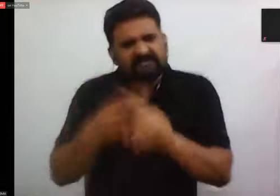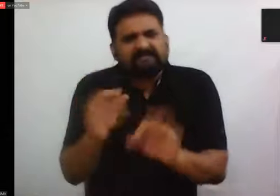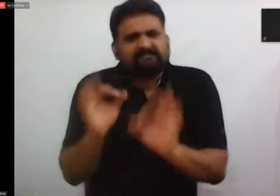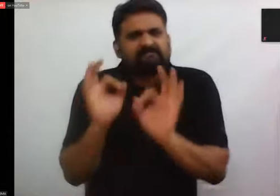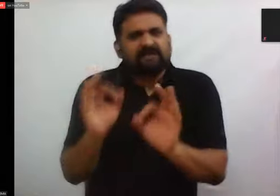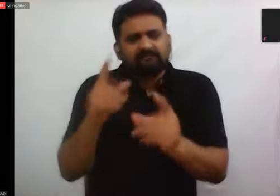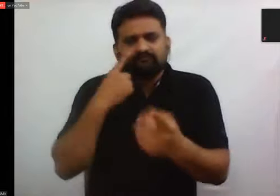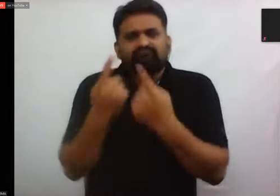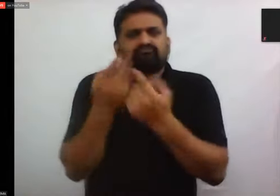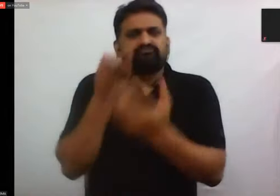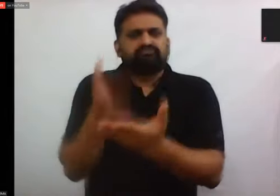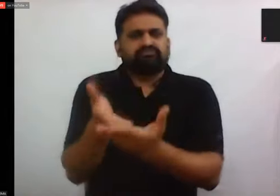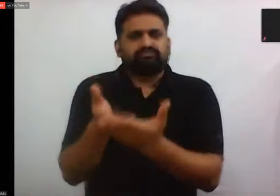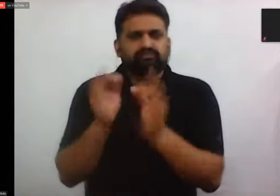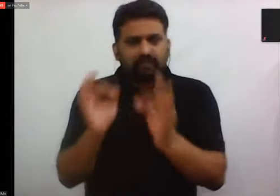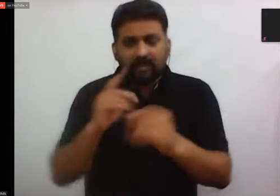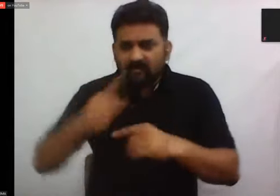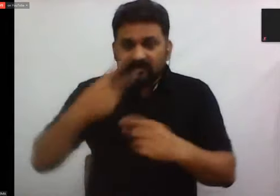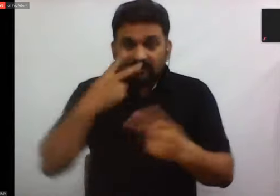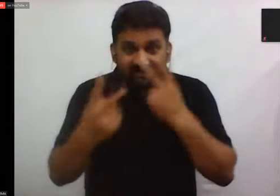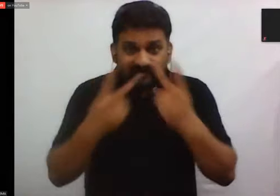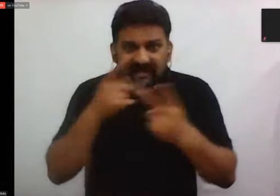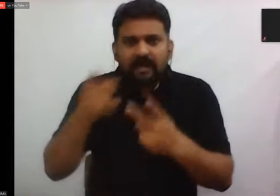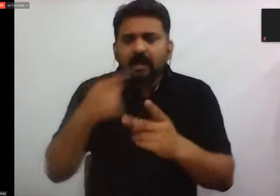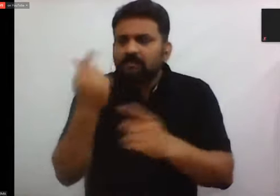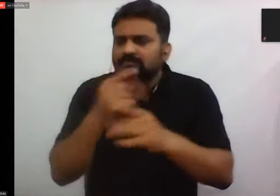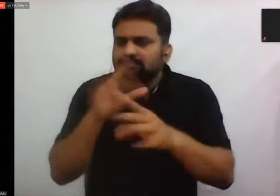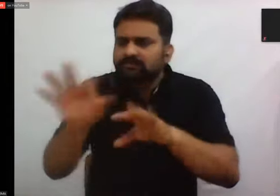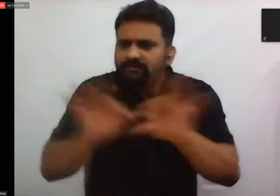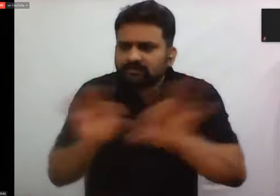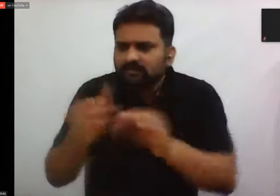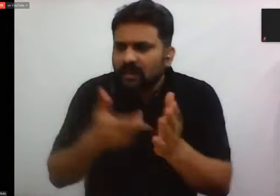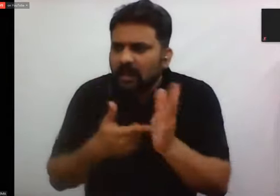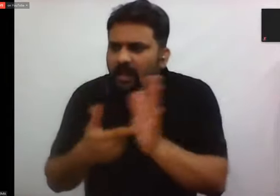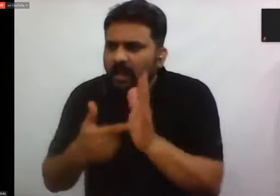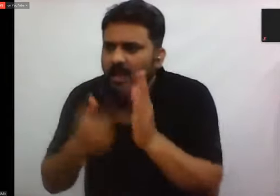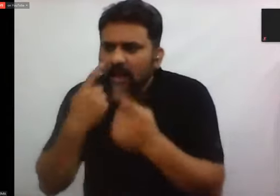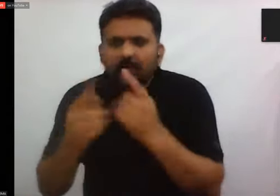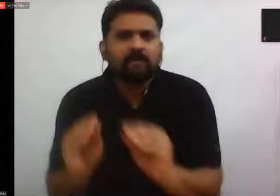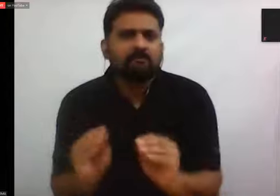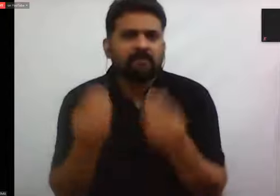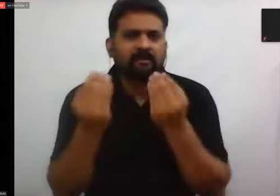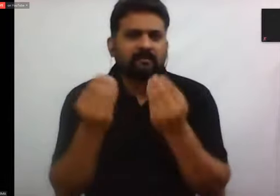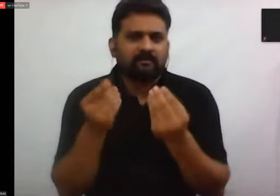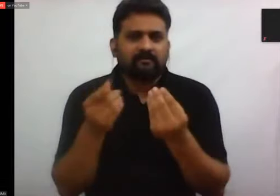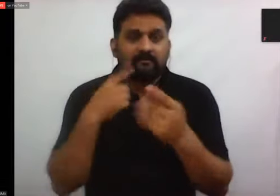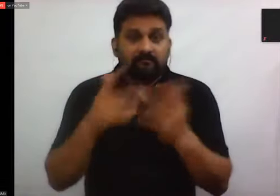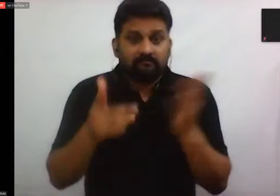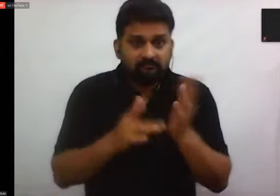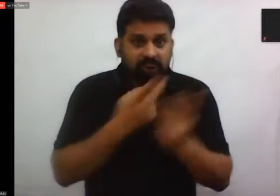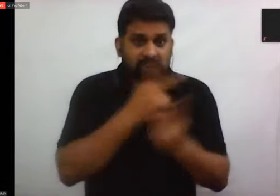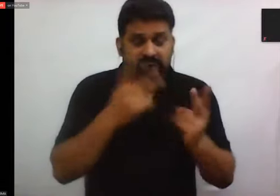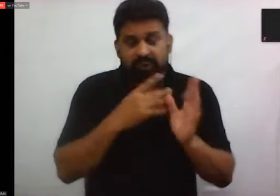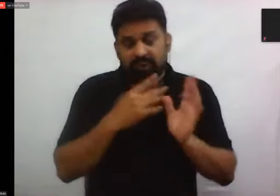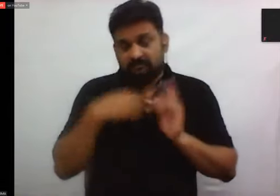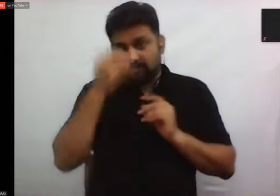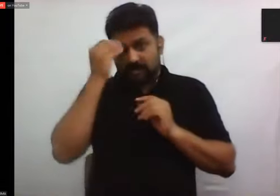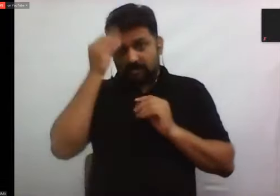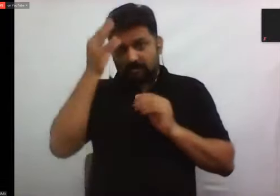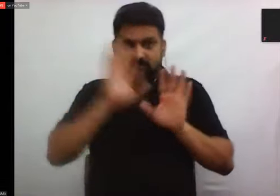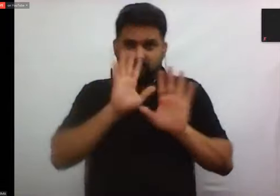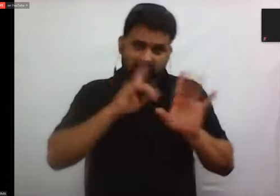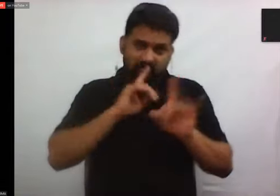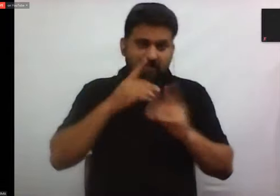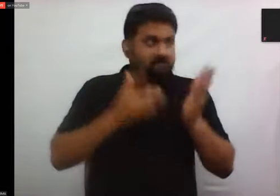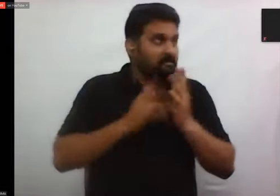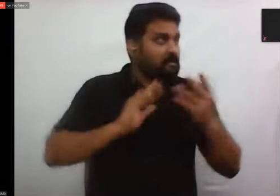mein hai, wo roj dekhta hai, usse use karke aap assessment karo. Other than technically, I am not aware whether there is any device